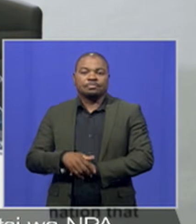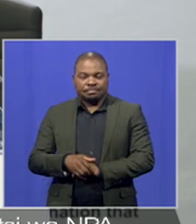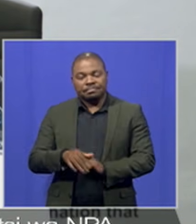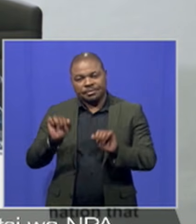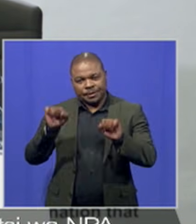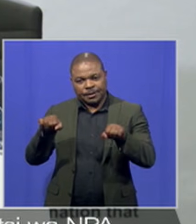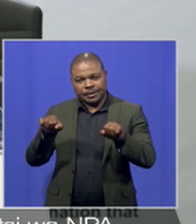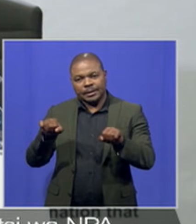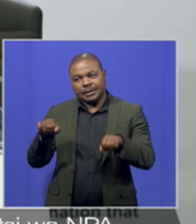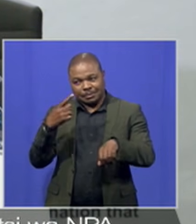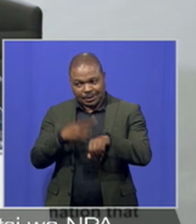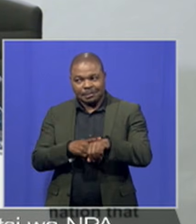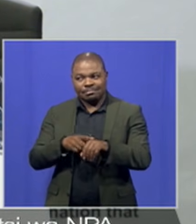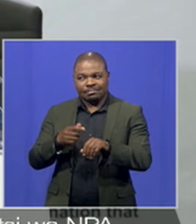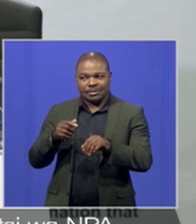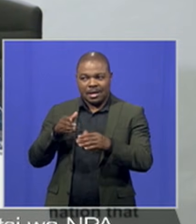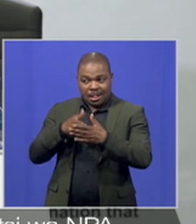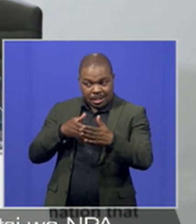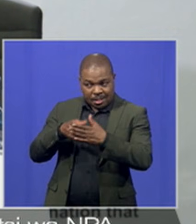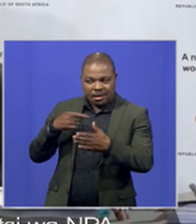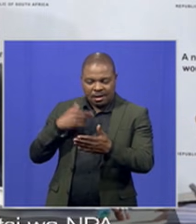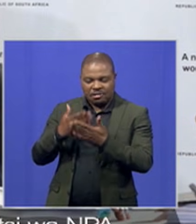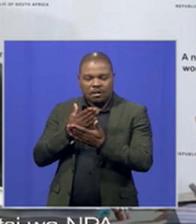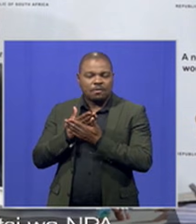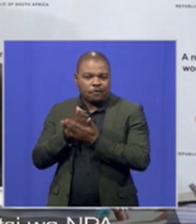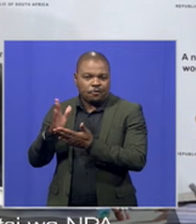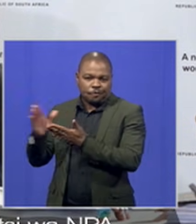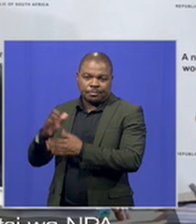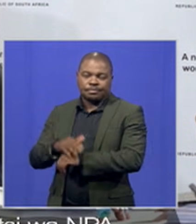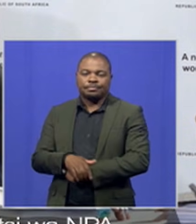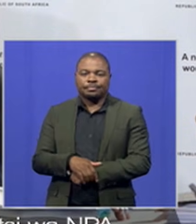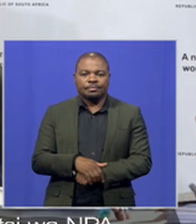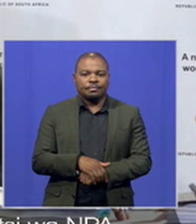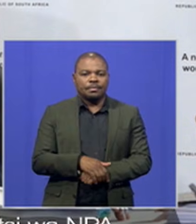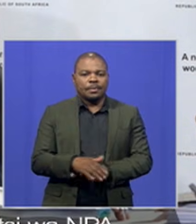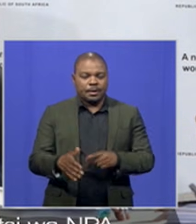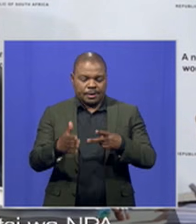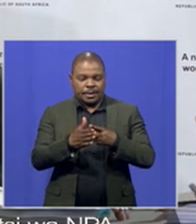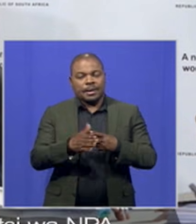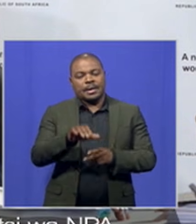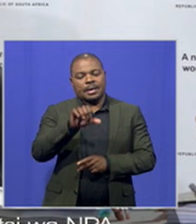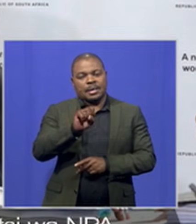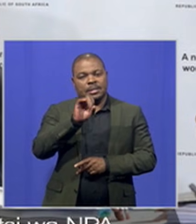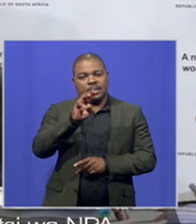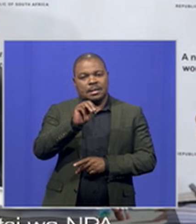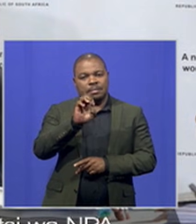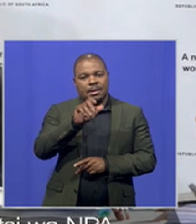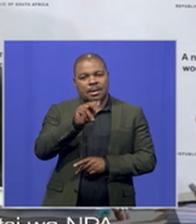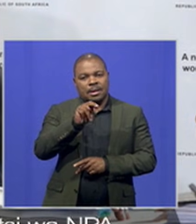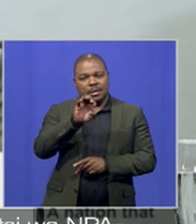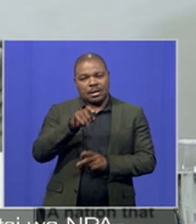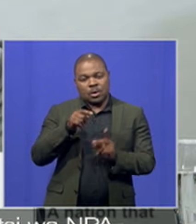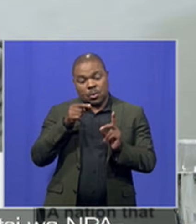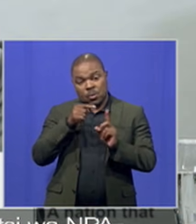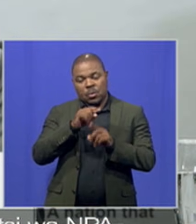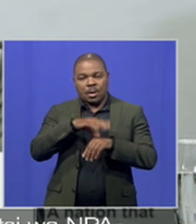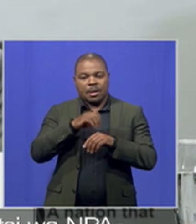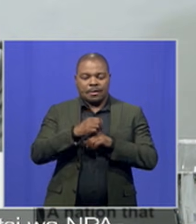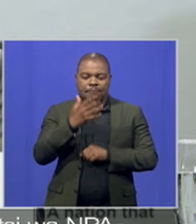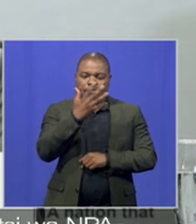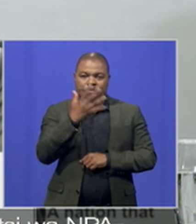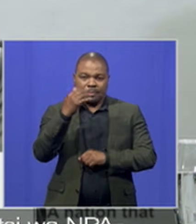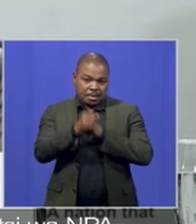yes, there may be some casualties in the process. Ho sa le jwalo, Advocate Menzi Simelane ya dilemo di